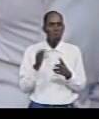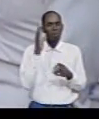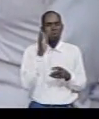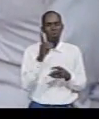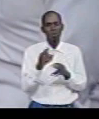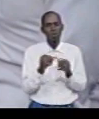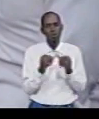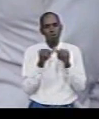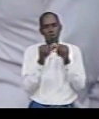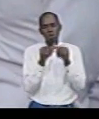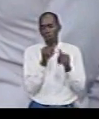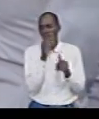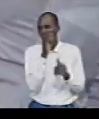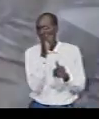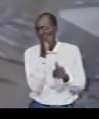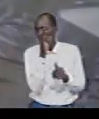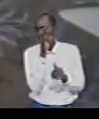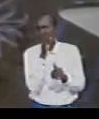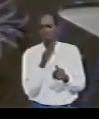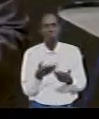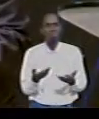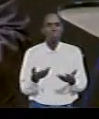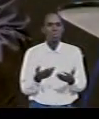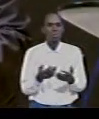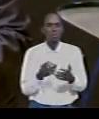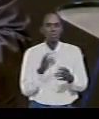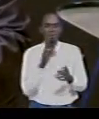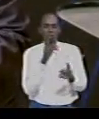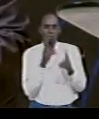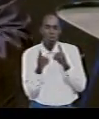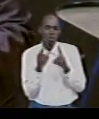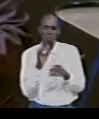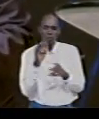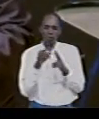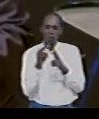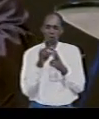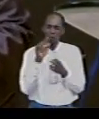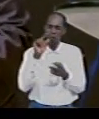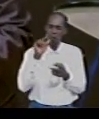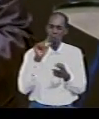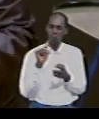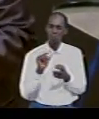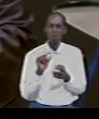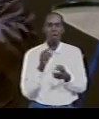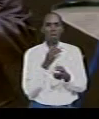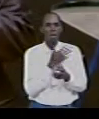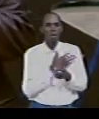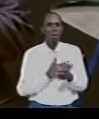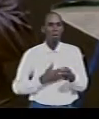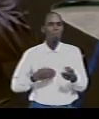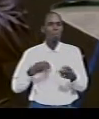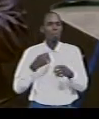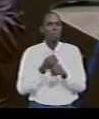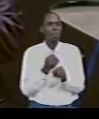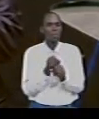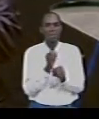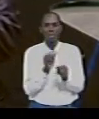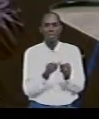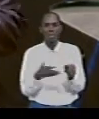gossiping, talking under your voice, and putting everything under the